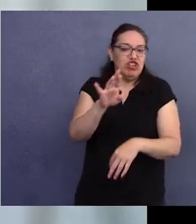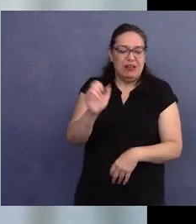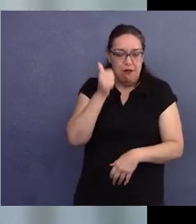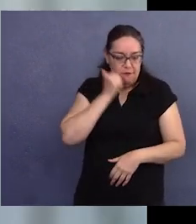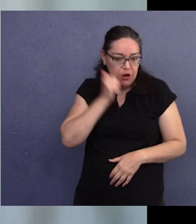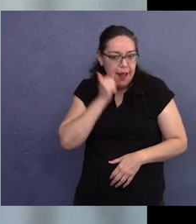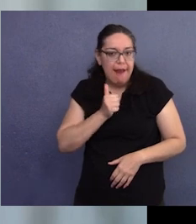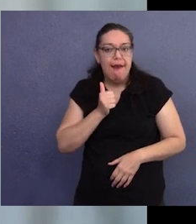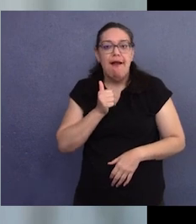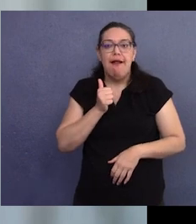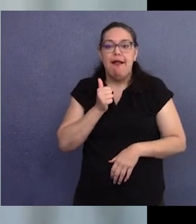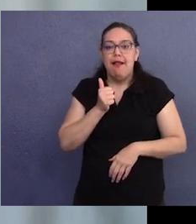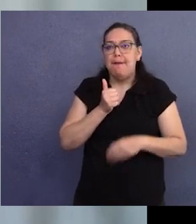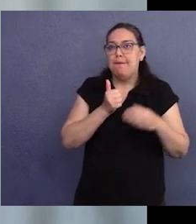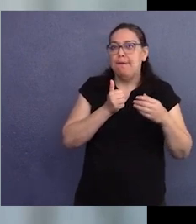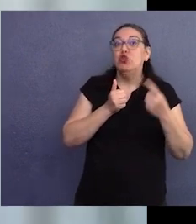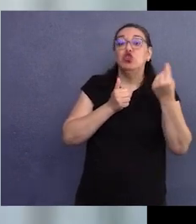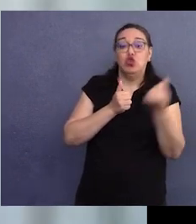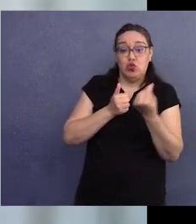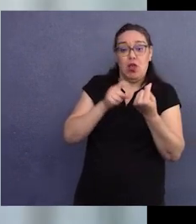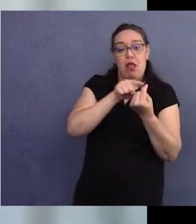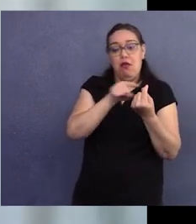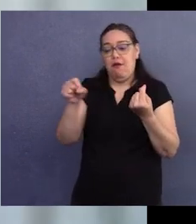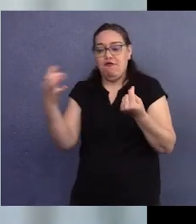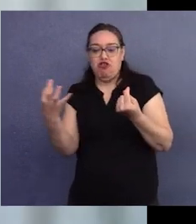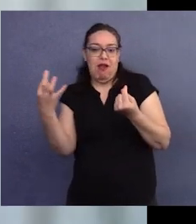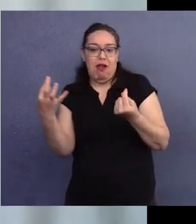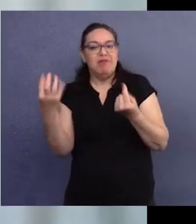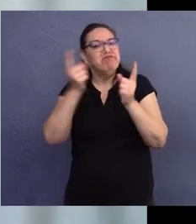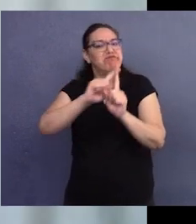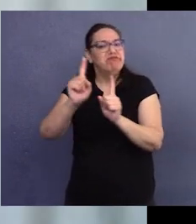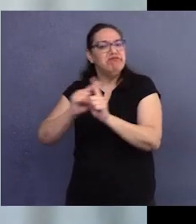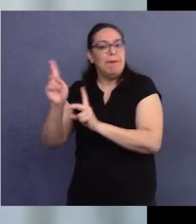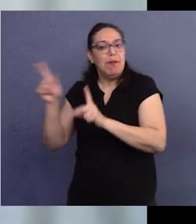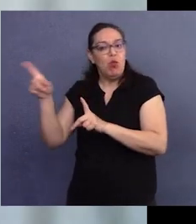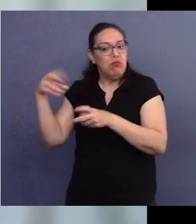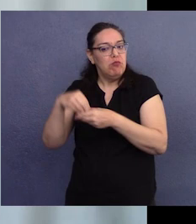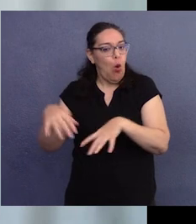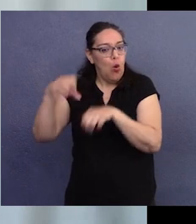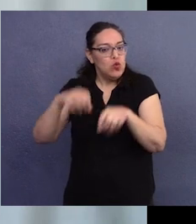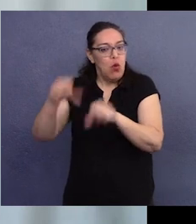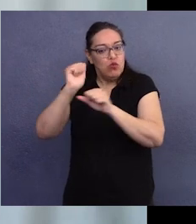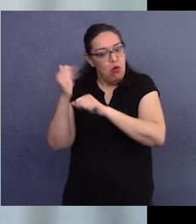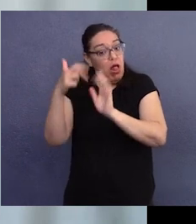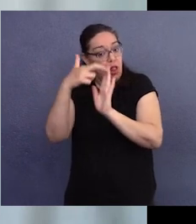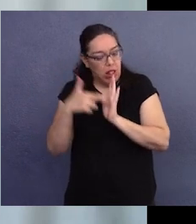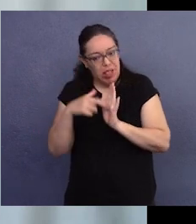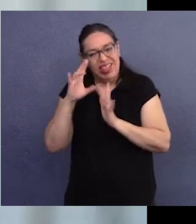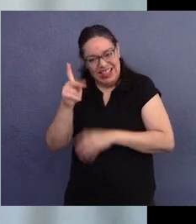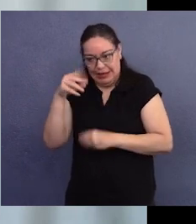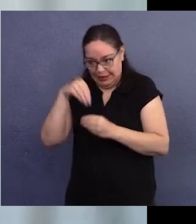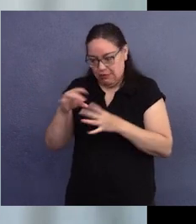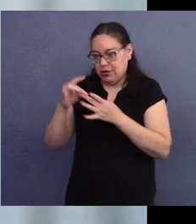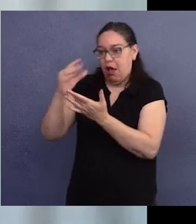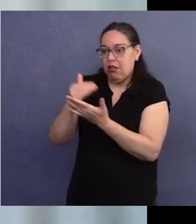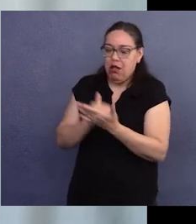said, Tuesday through Friday. Different folks are hosting those, and all of the registration links are in the guidelines, which I put into the